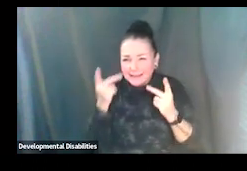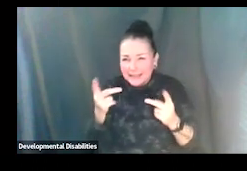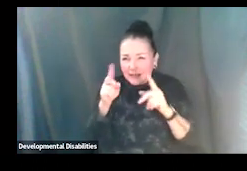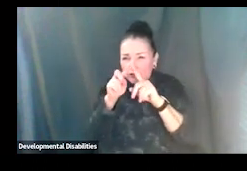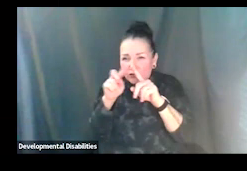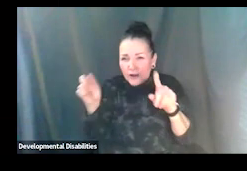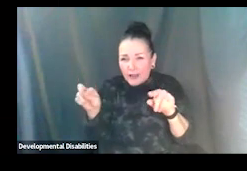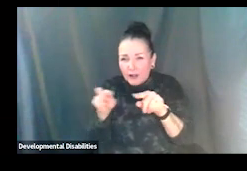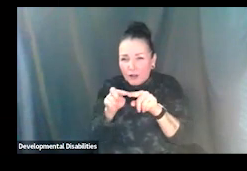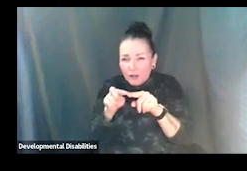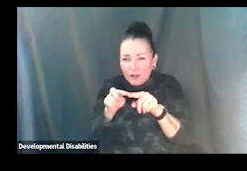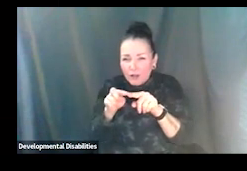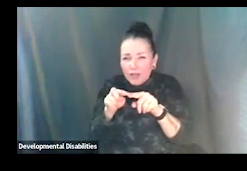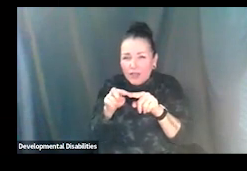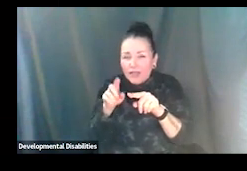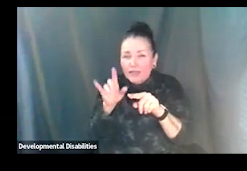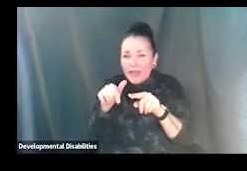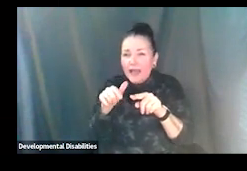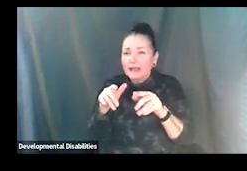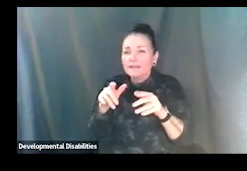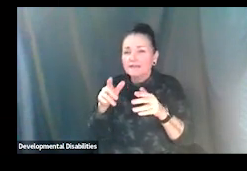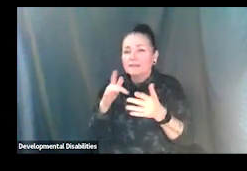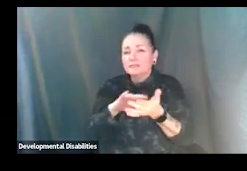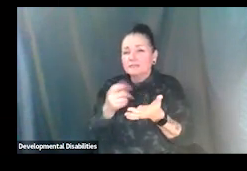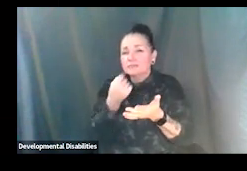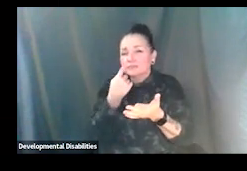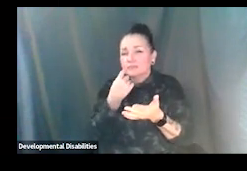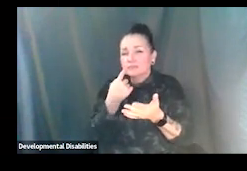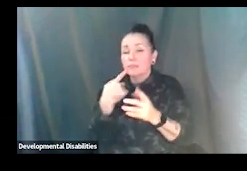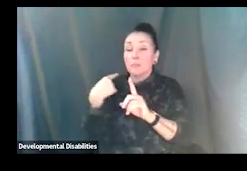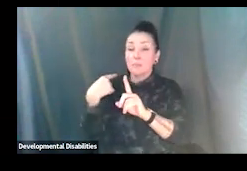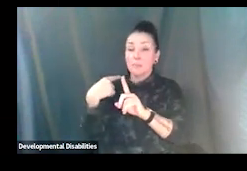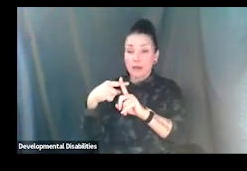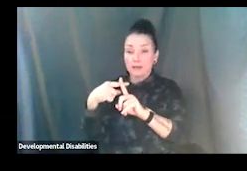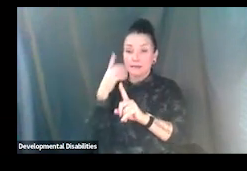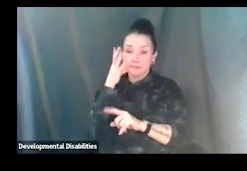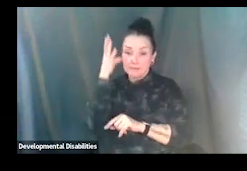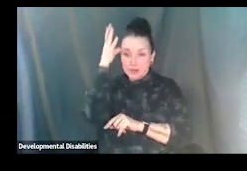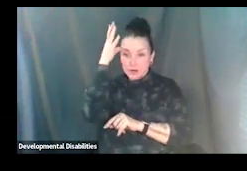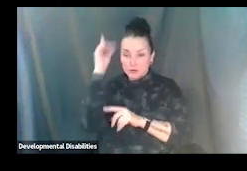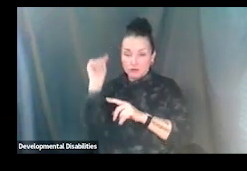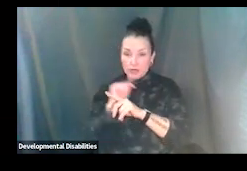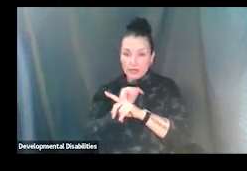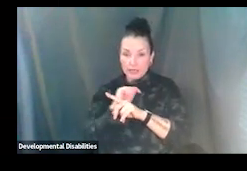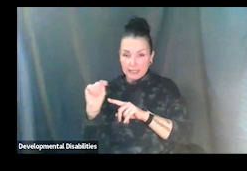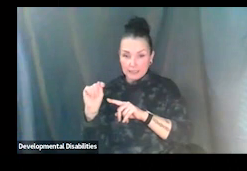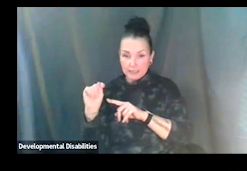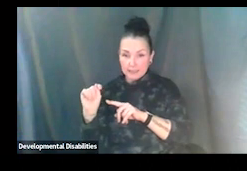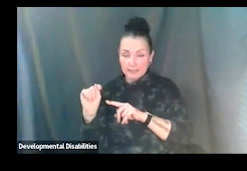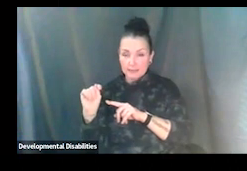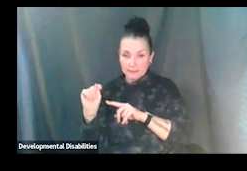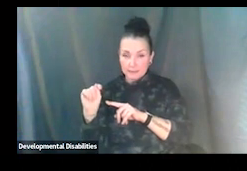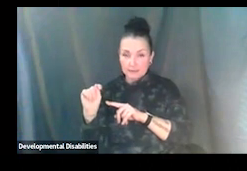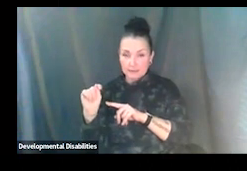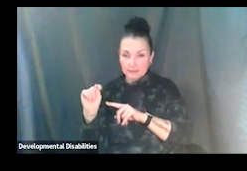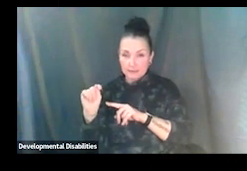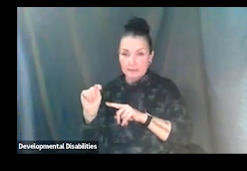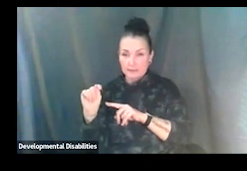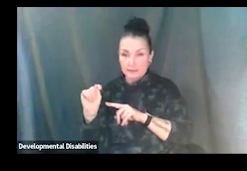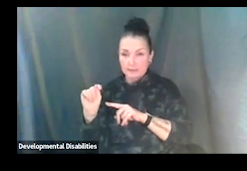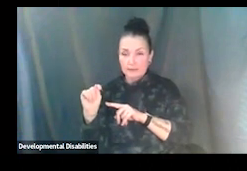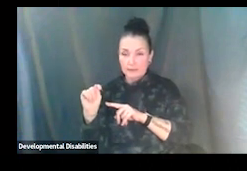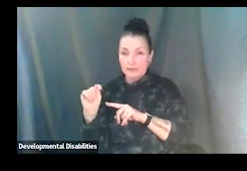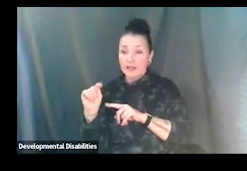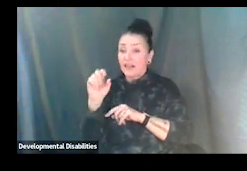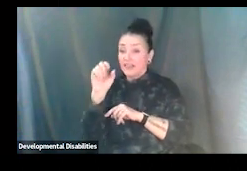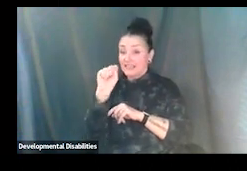Strattera plus parent training for hyperactivity. And although they look similar, the effect size, so the difference from placebo, actually using standard